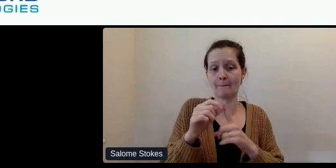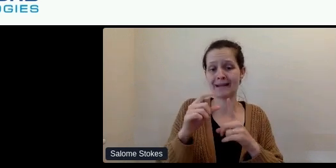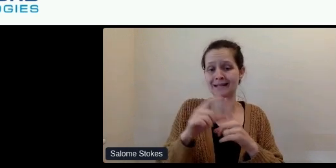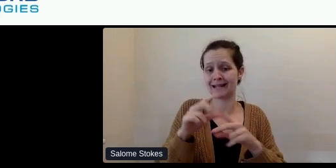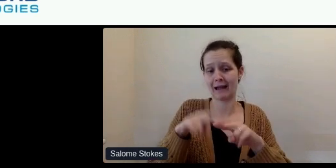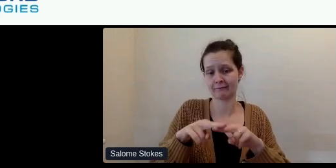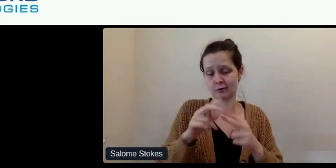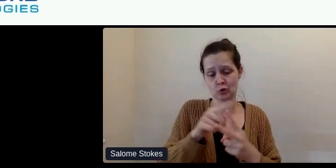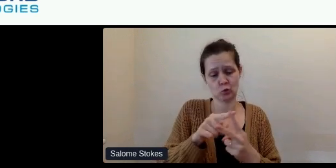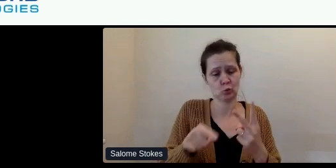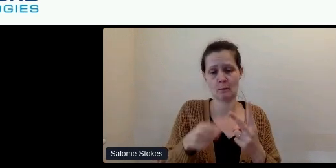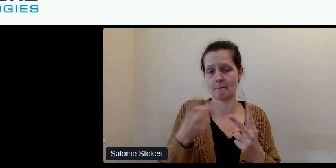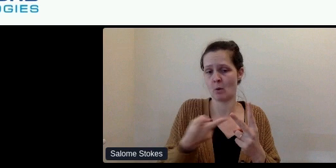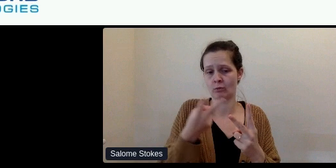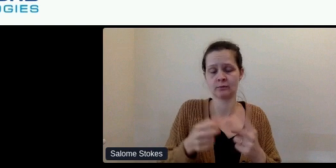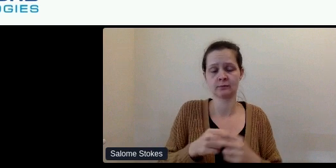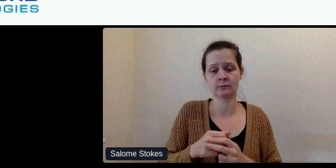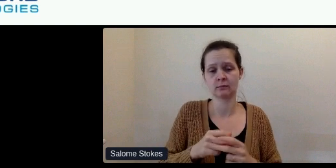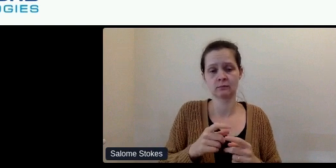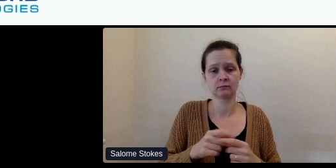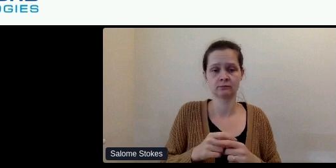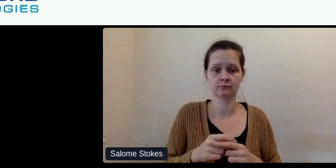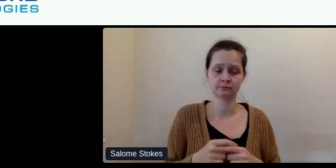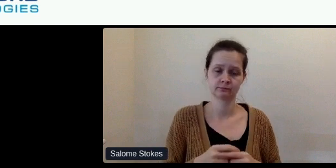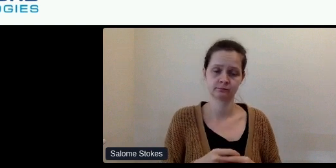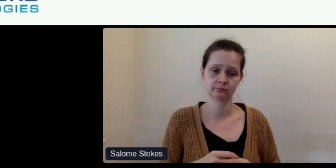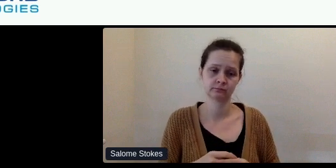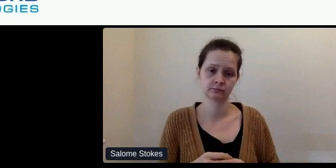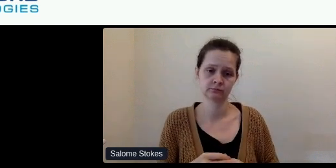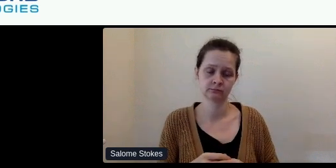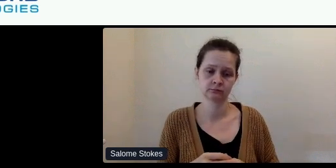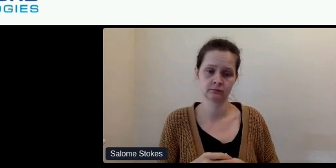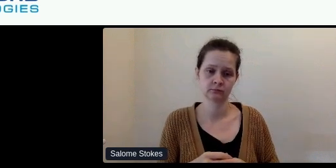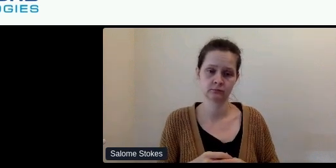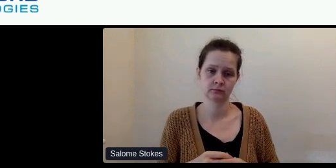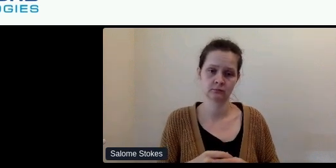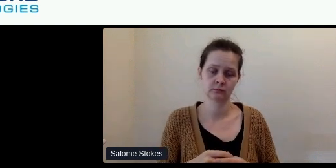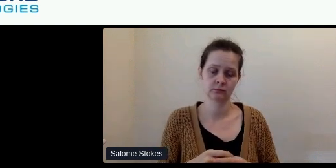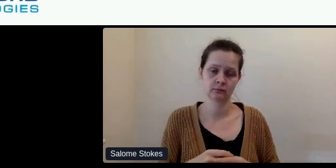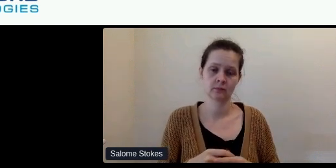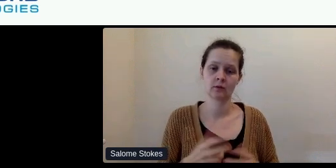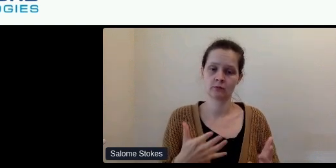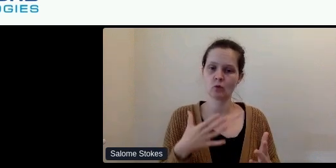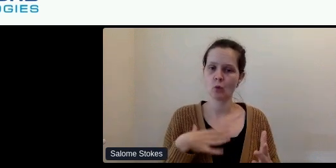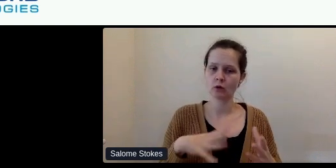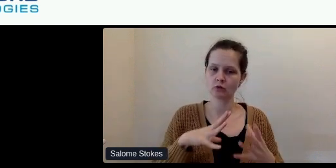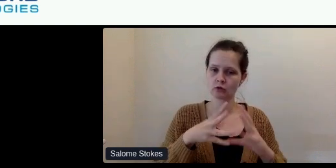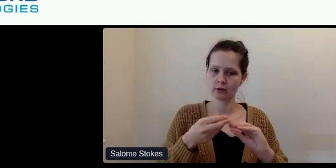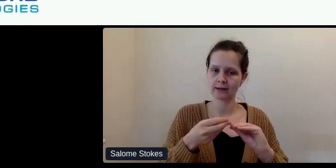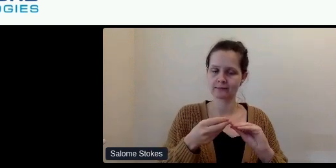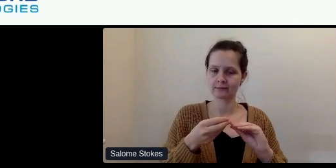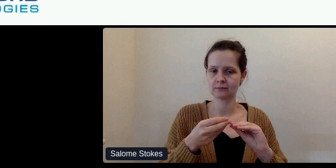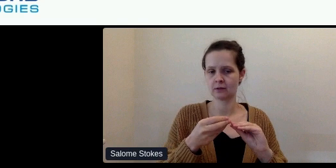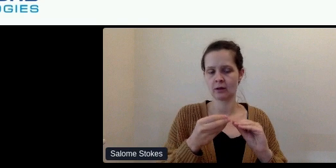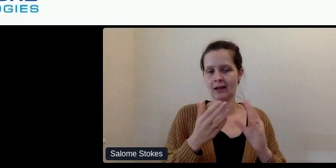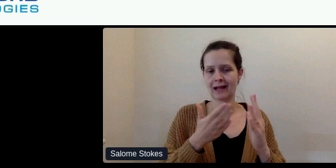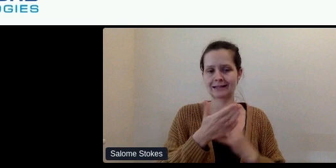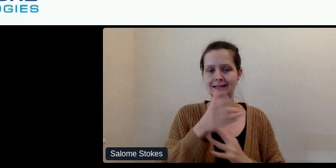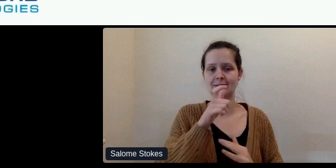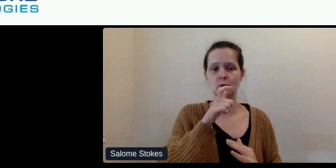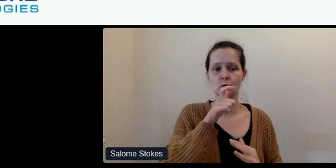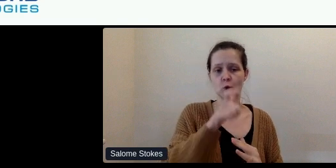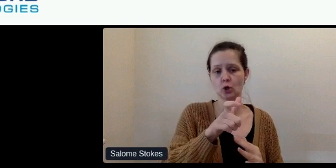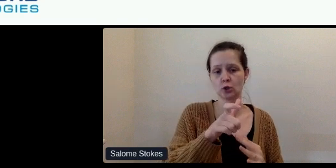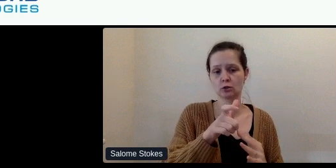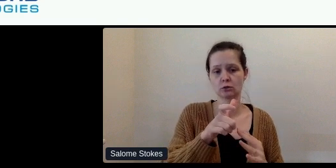can create your accessible Word document, but you can also create a fully tagged and compliant PDF. And